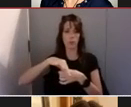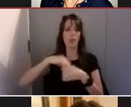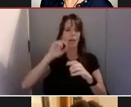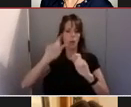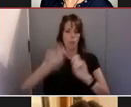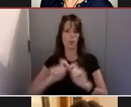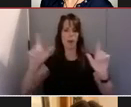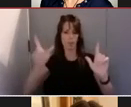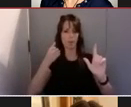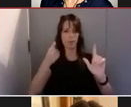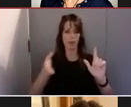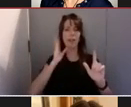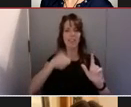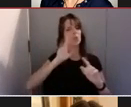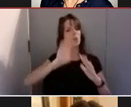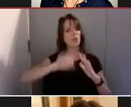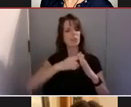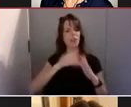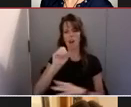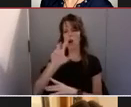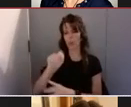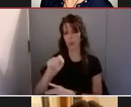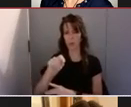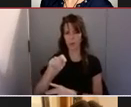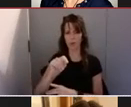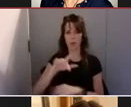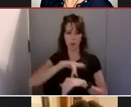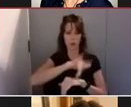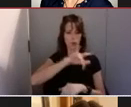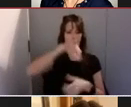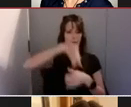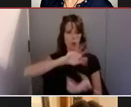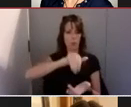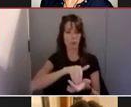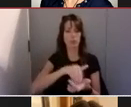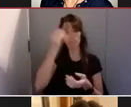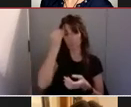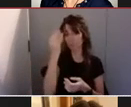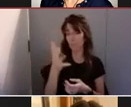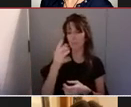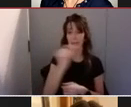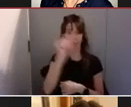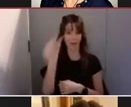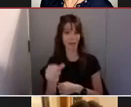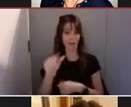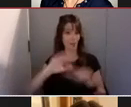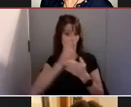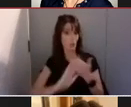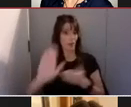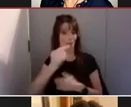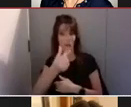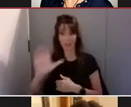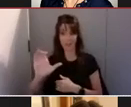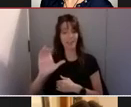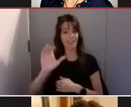start in October, these early voting centers. And I will let you know that Glendale Community College is an early